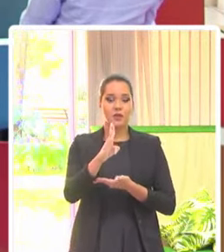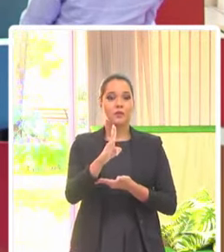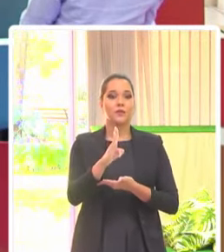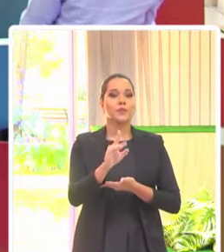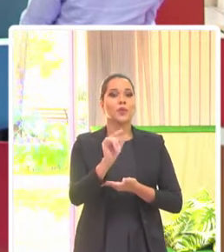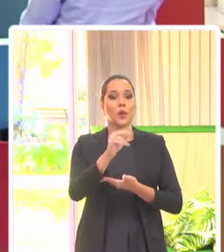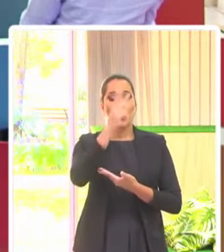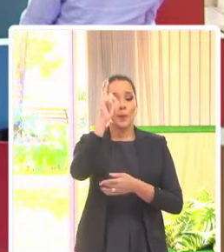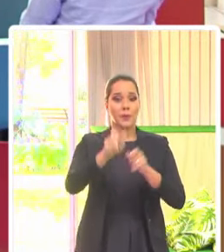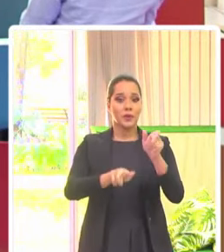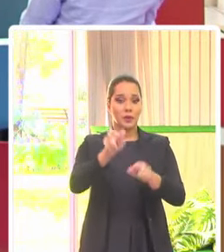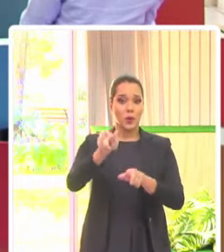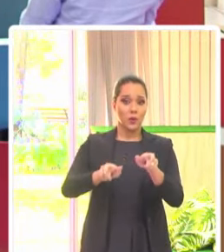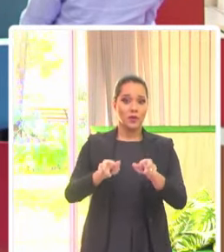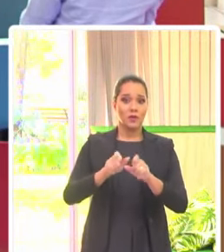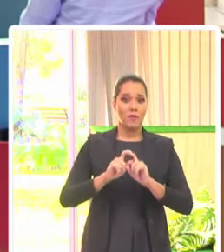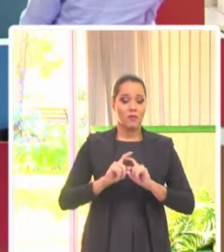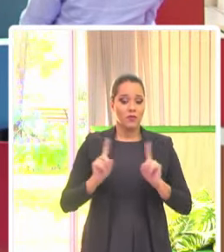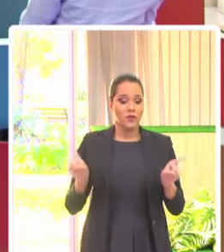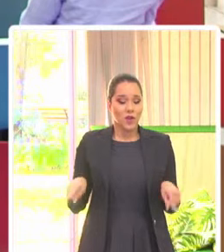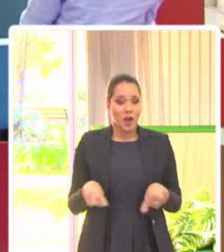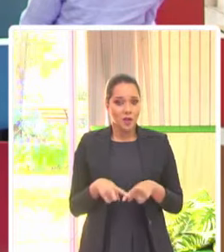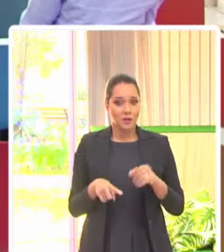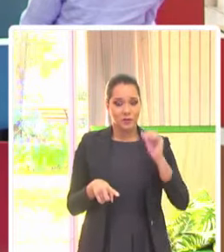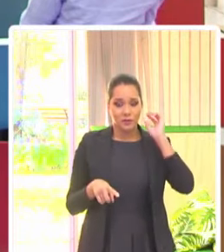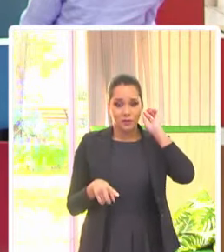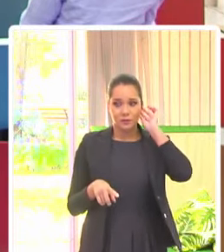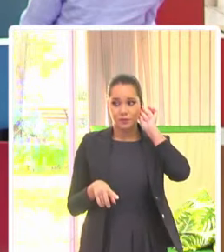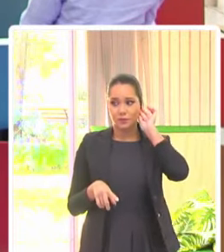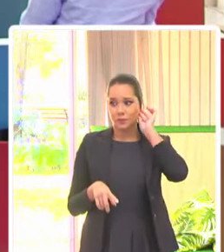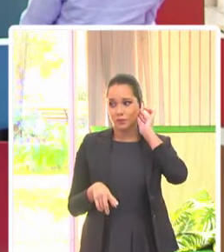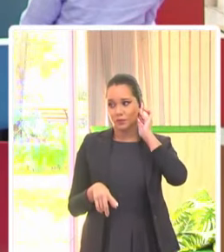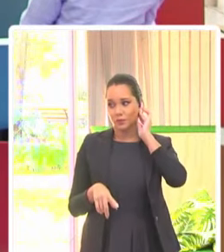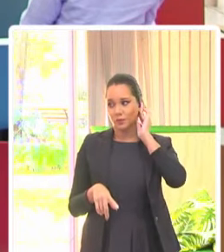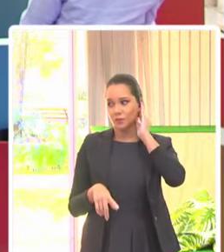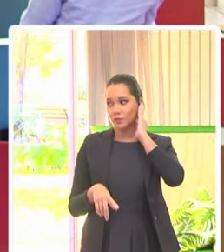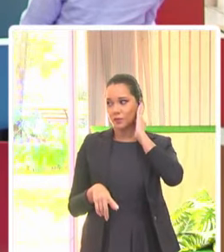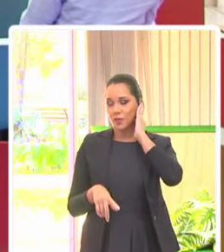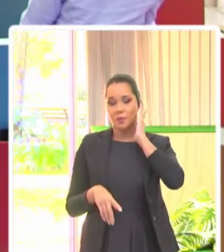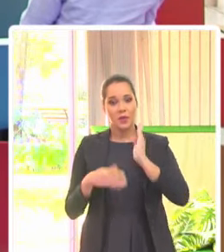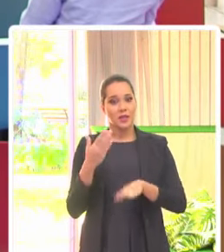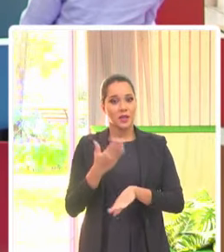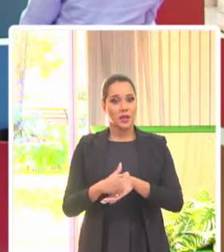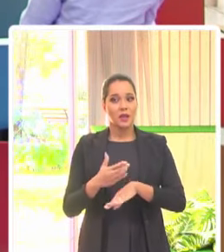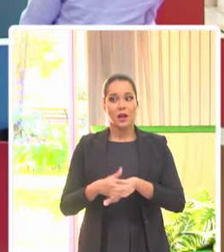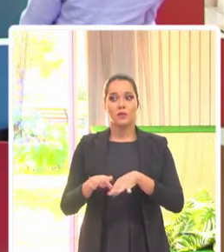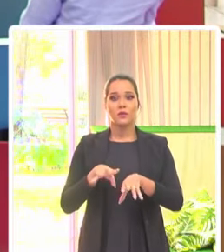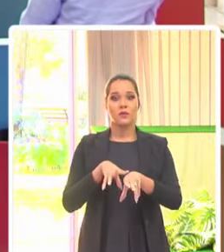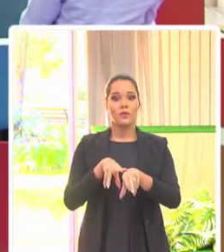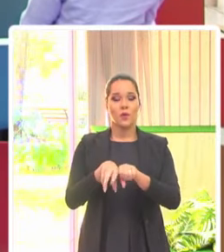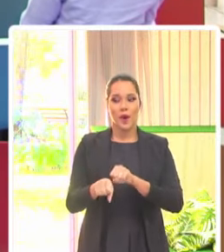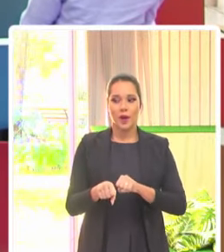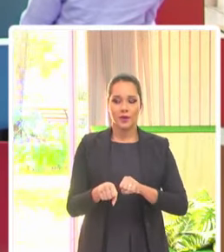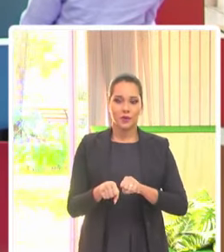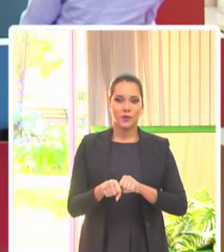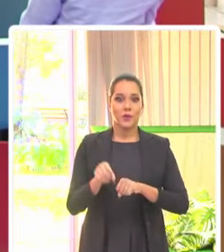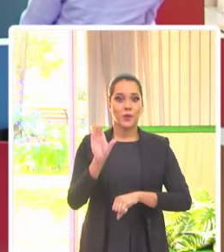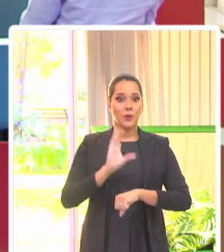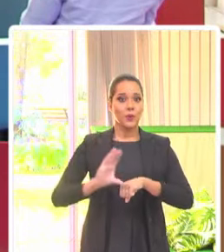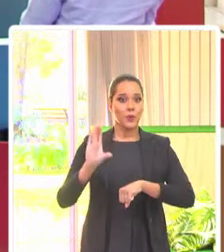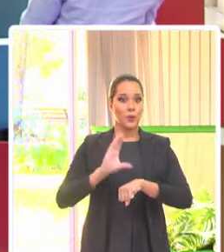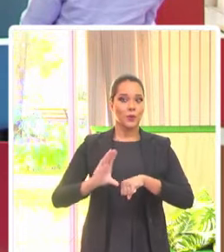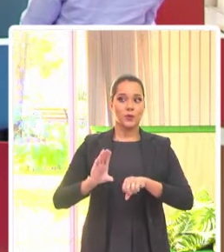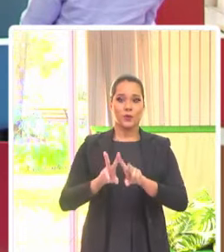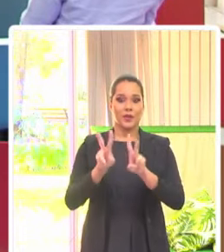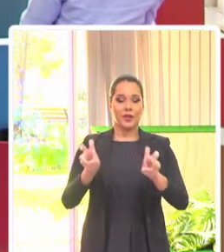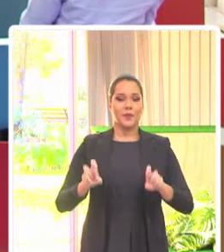servants, to be formed, to have courses on that. And it is especially